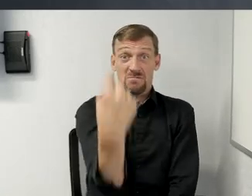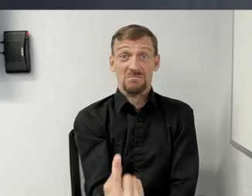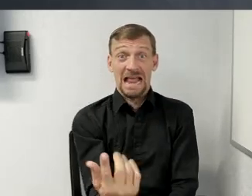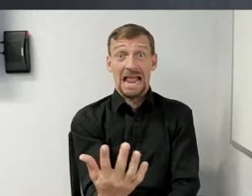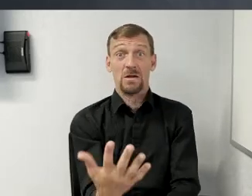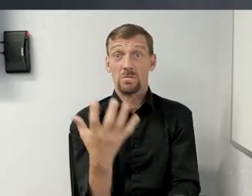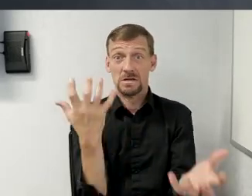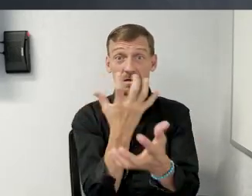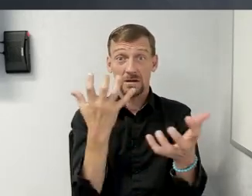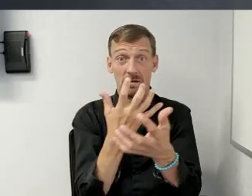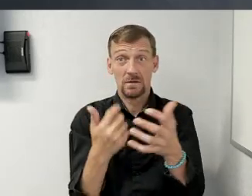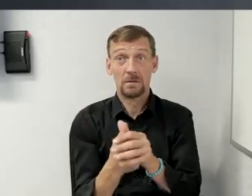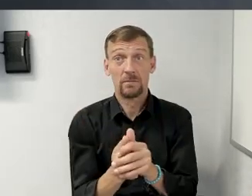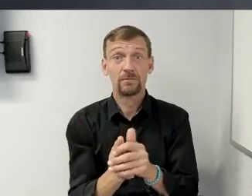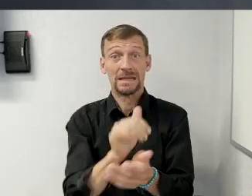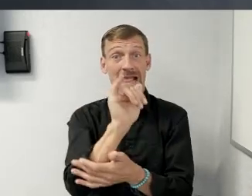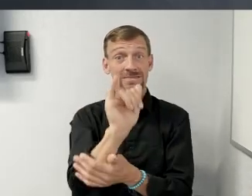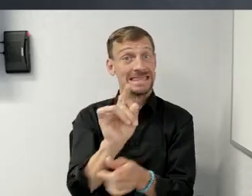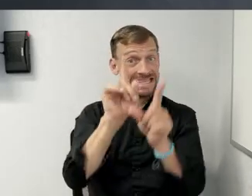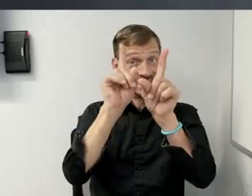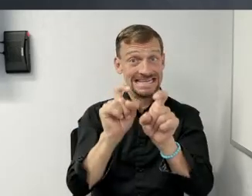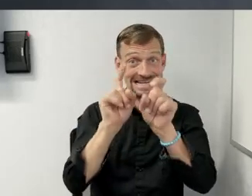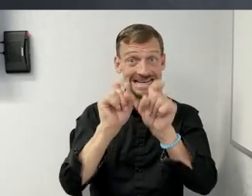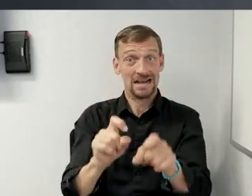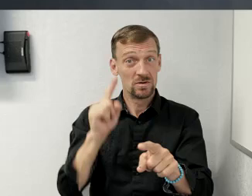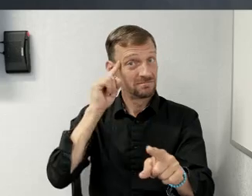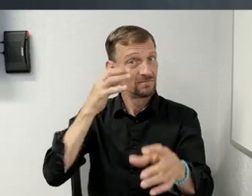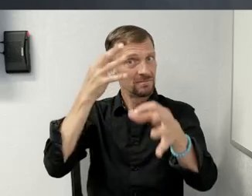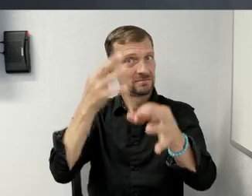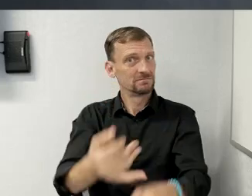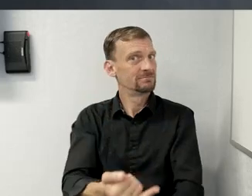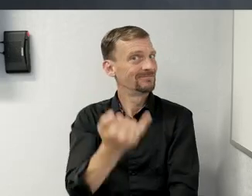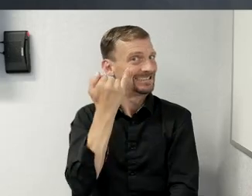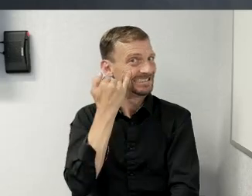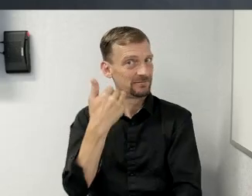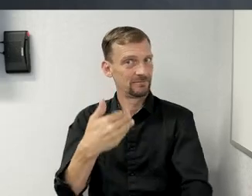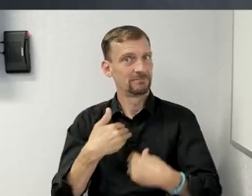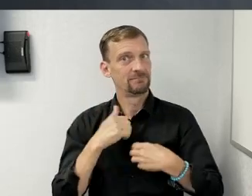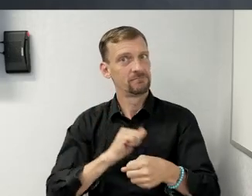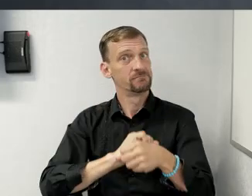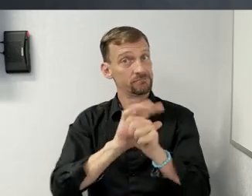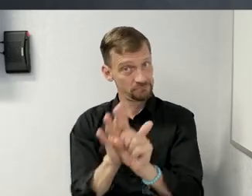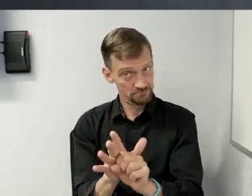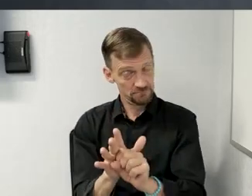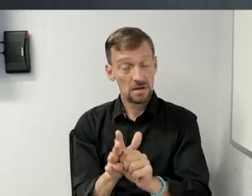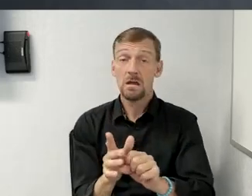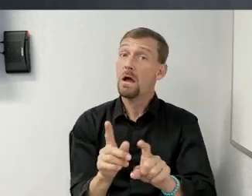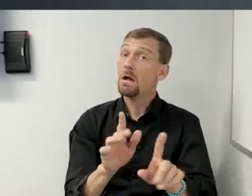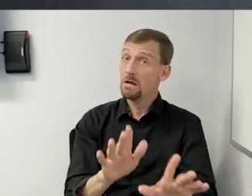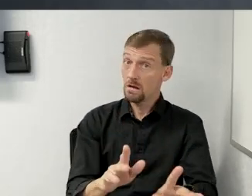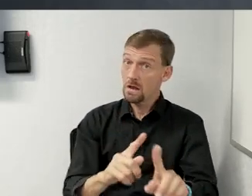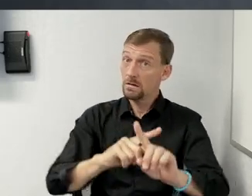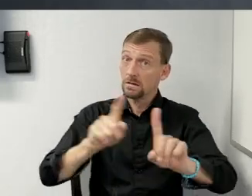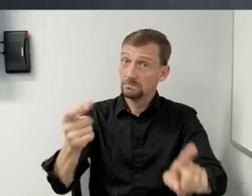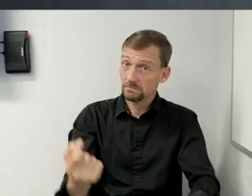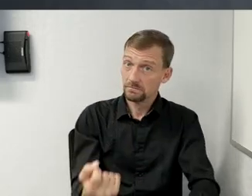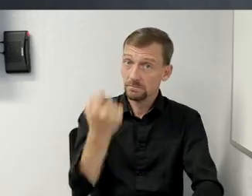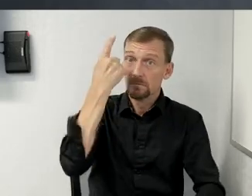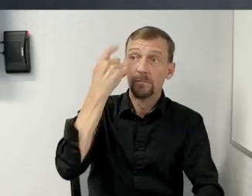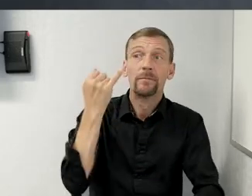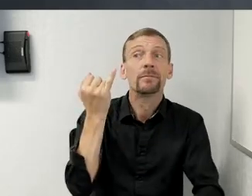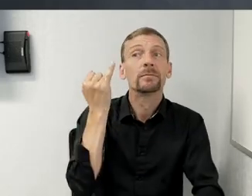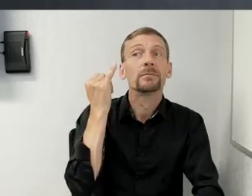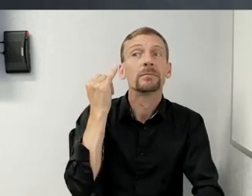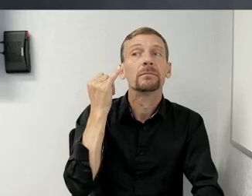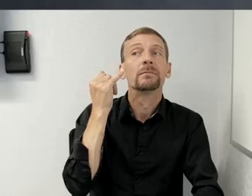So that's the test we do to determine if you have COVID or not. But understand that